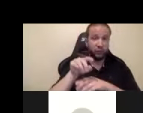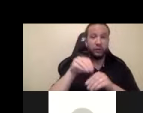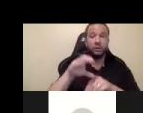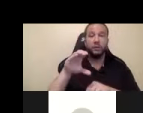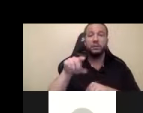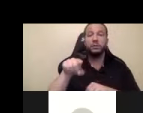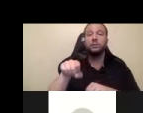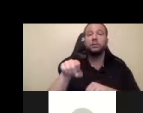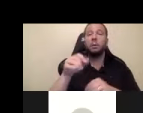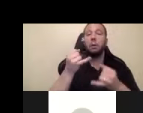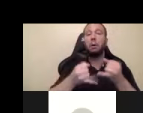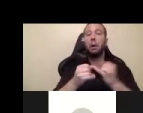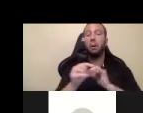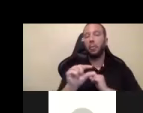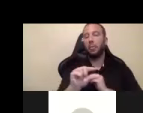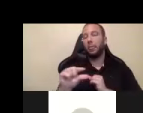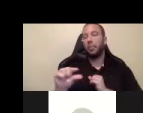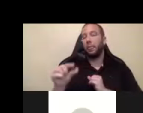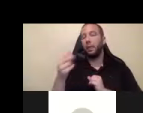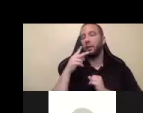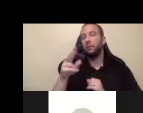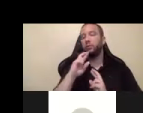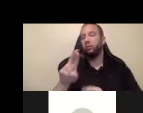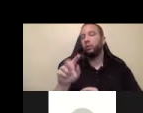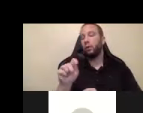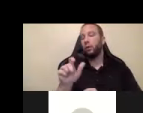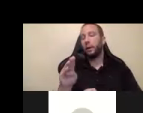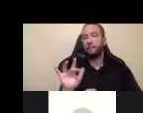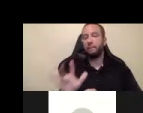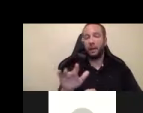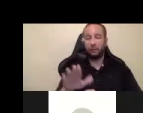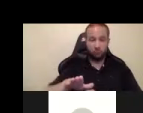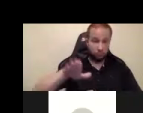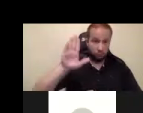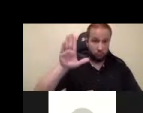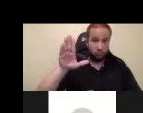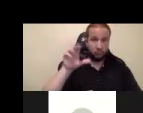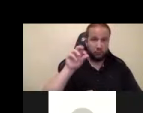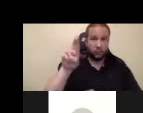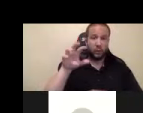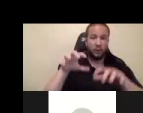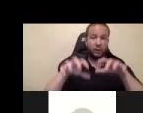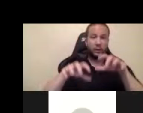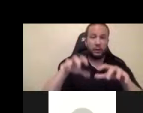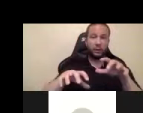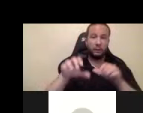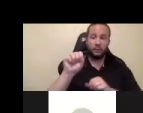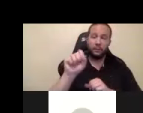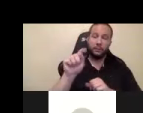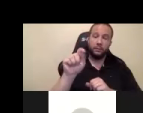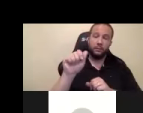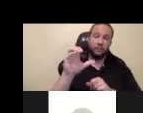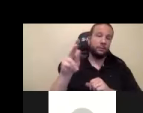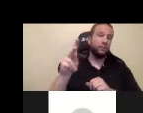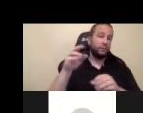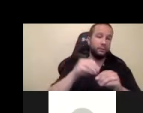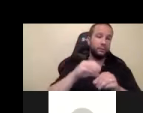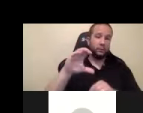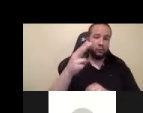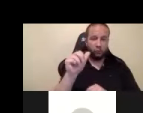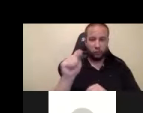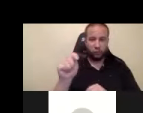on the bottom by the reaction tab, or you can type the word stack into the chat box